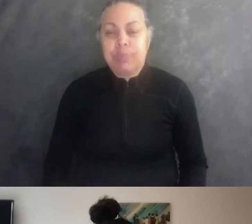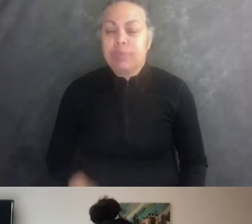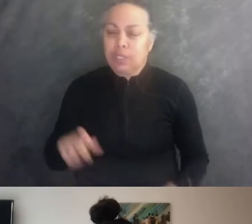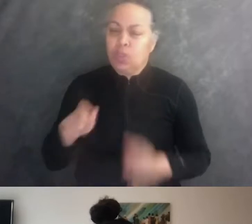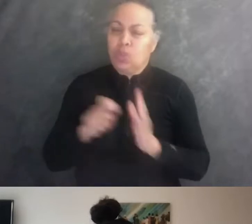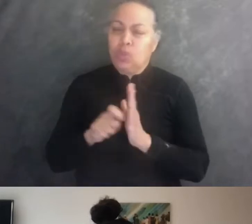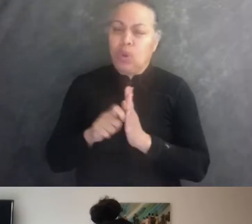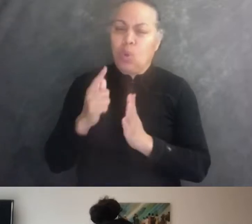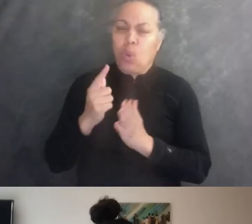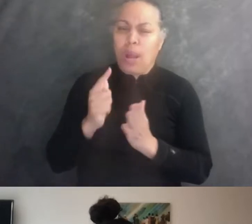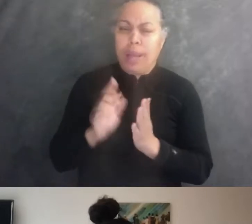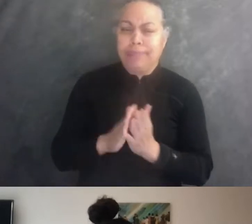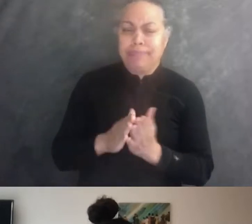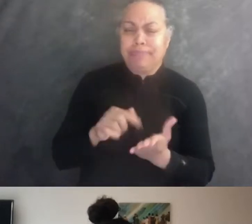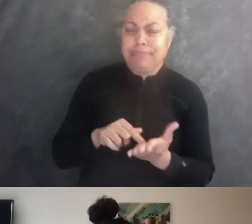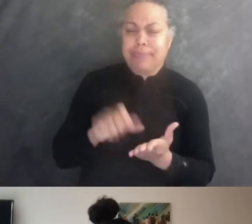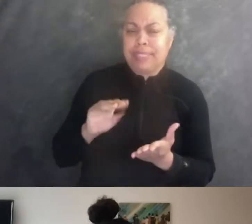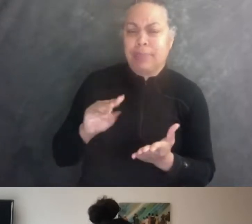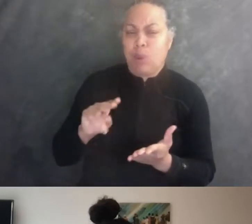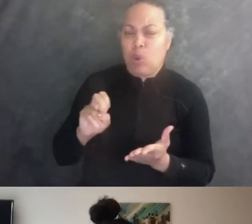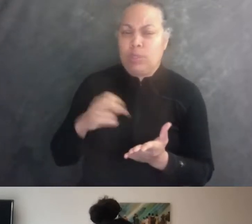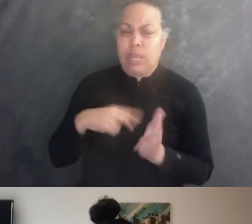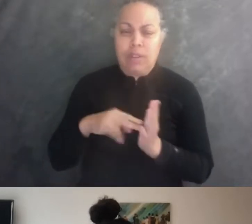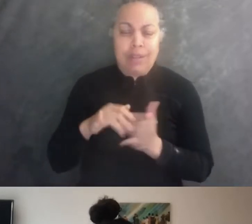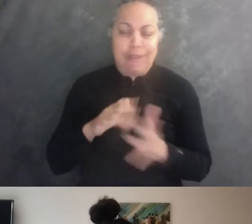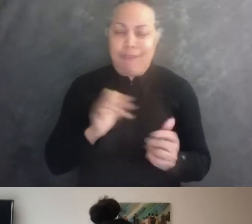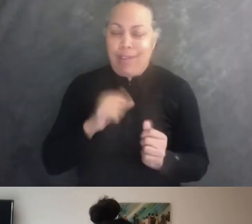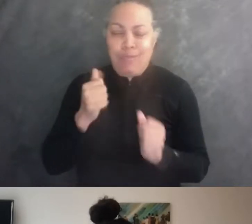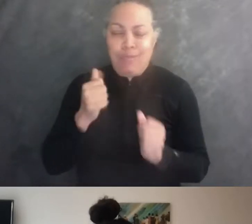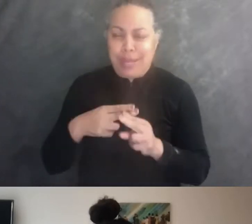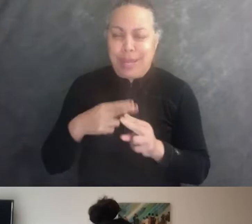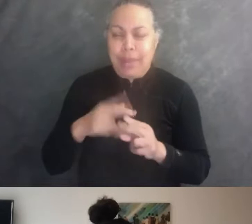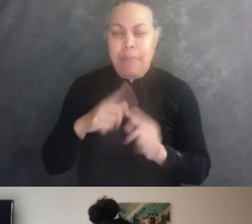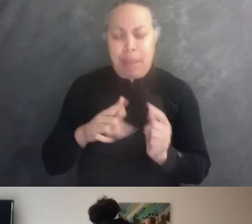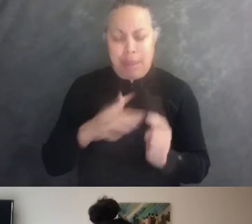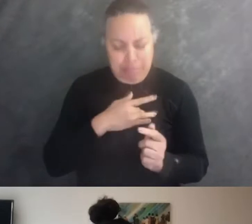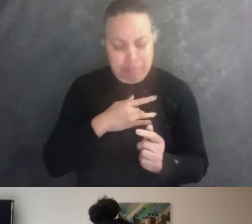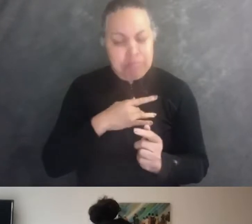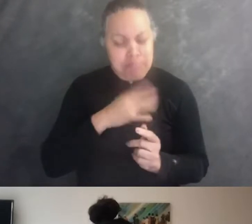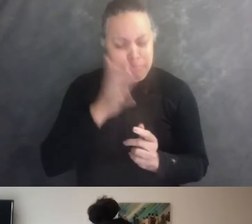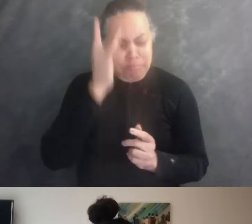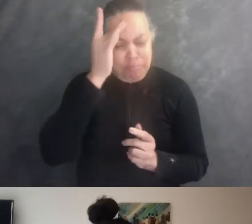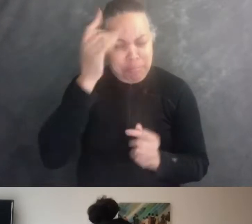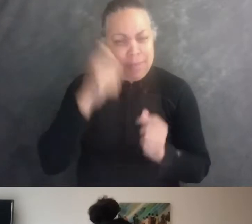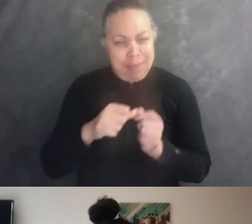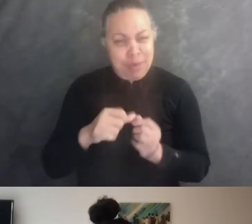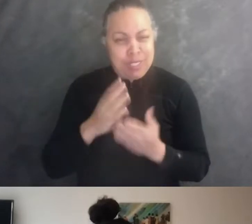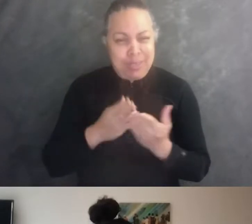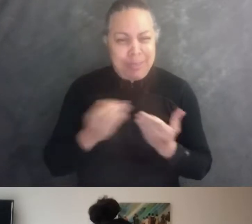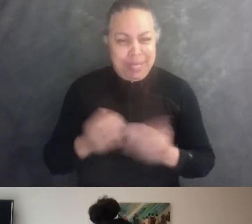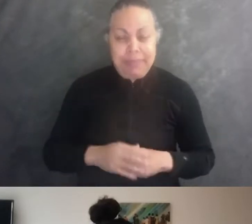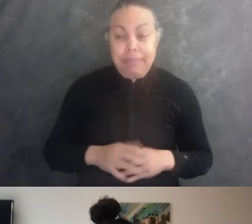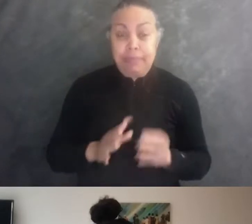remember the exact name of it because I read it real fast. But there's something you said that struck me, in that in some ways,